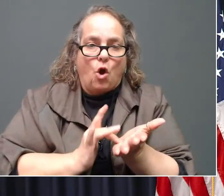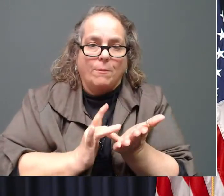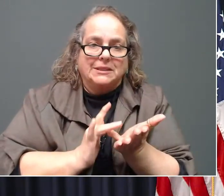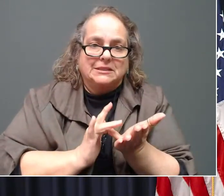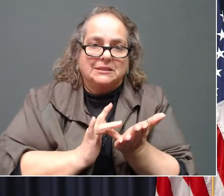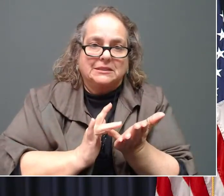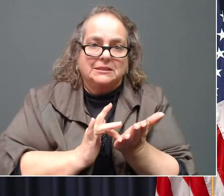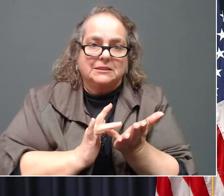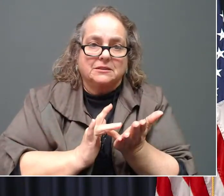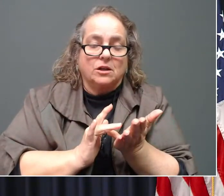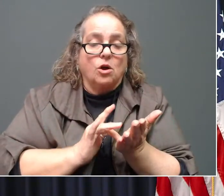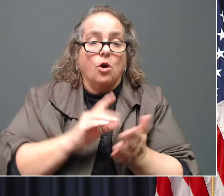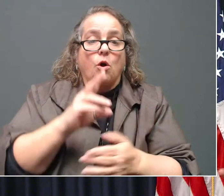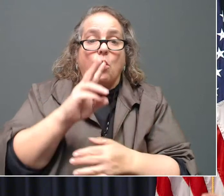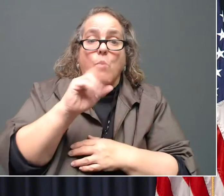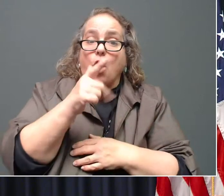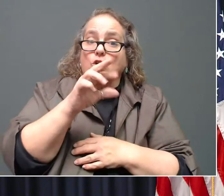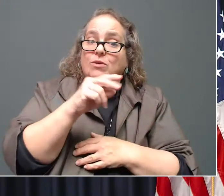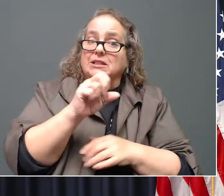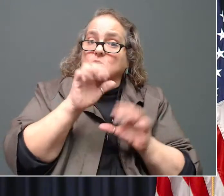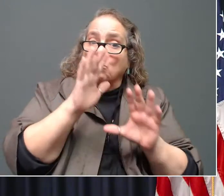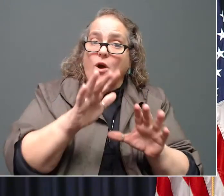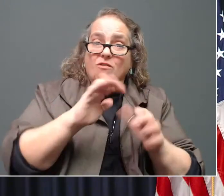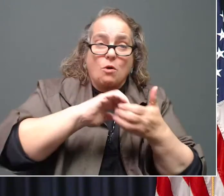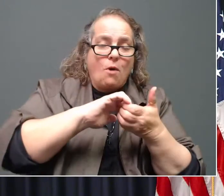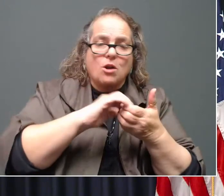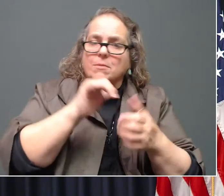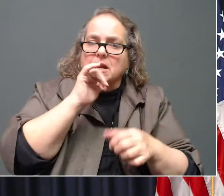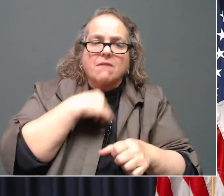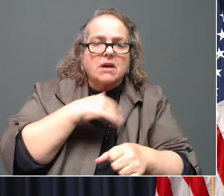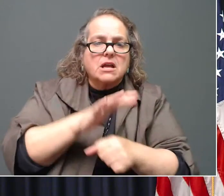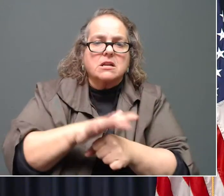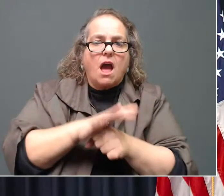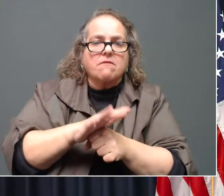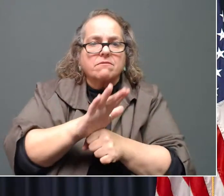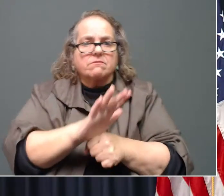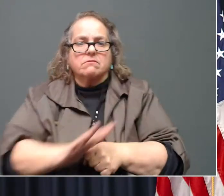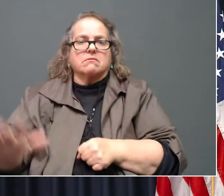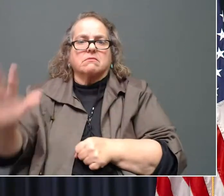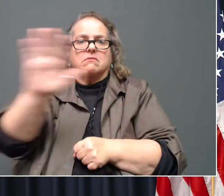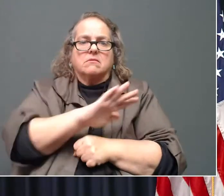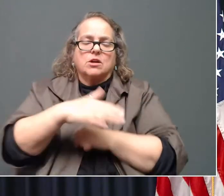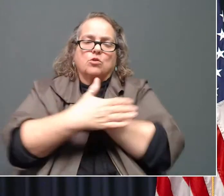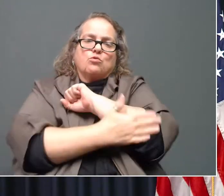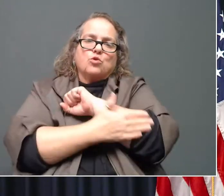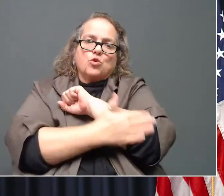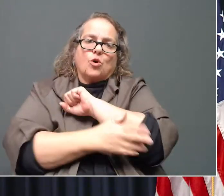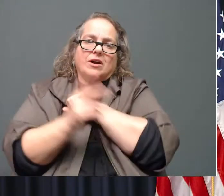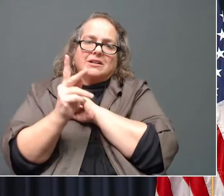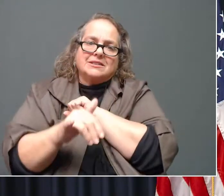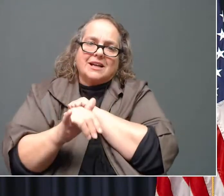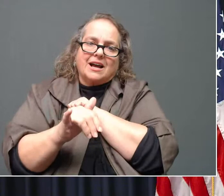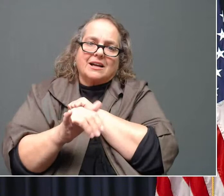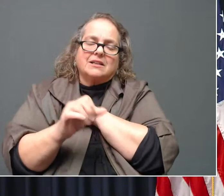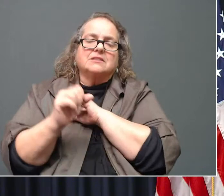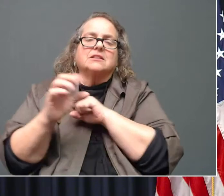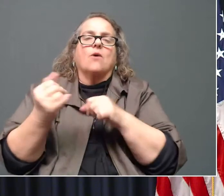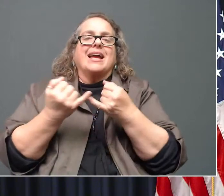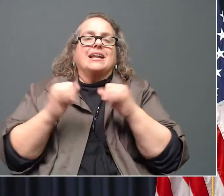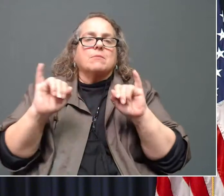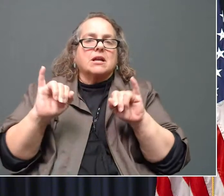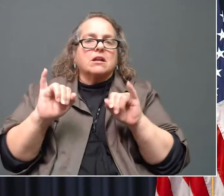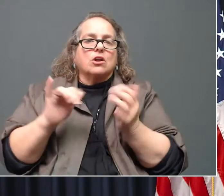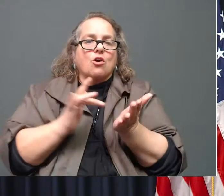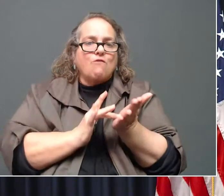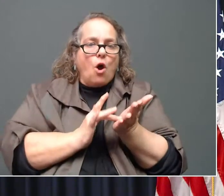Walgreens is a great partner, but it didn't have sufficient coverage in rural Kentucky, so there are going to be independent pharmacies under the